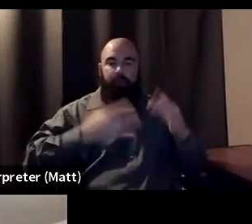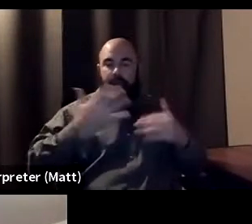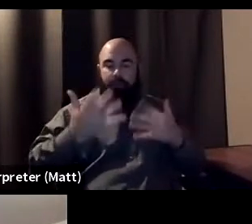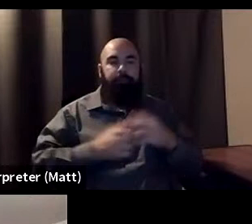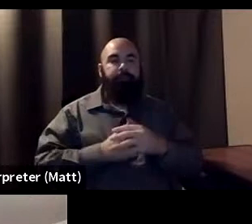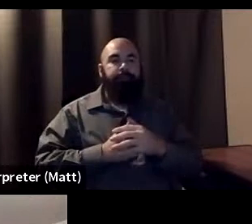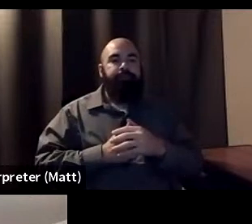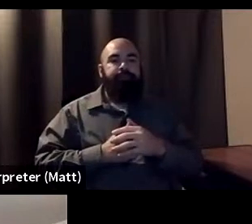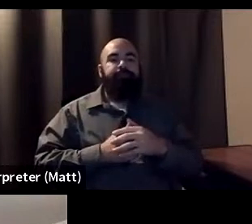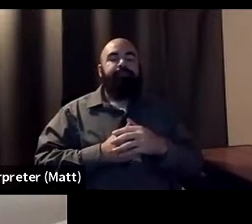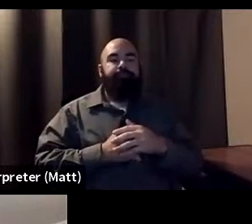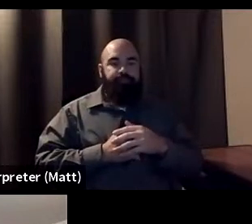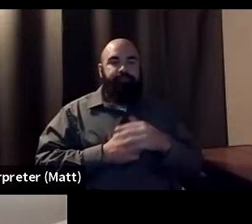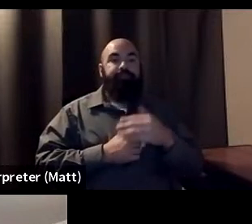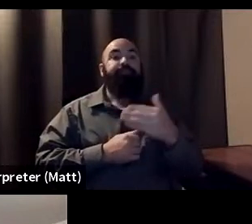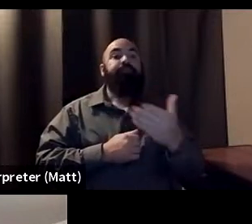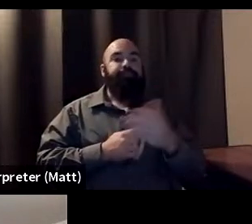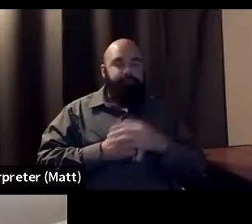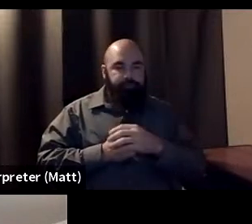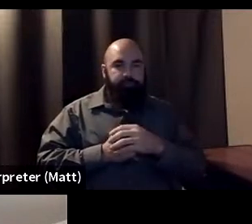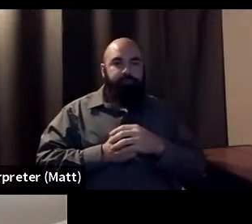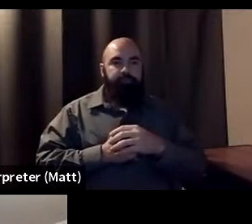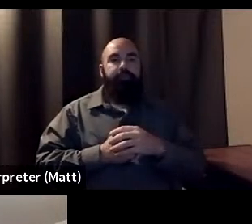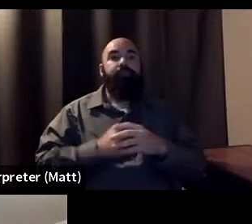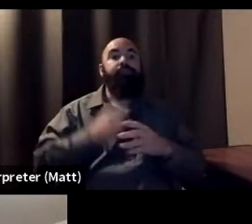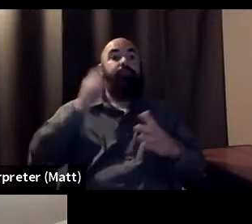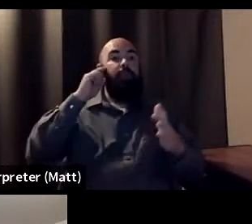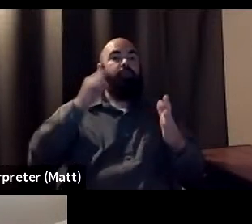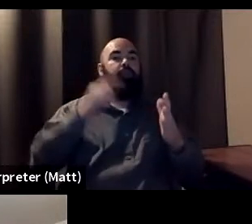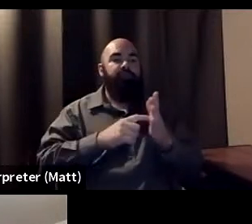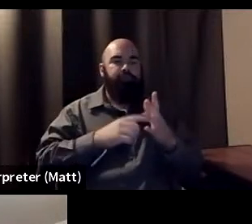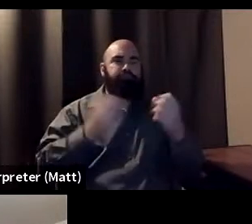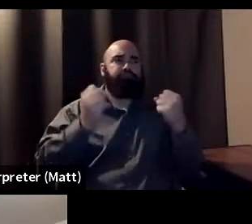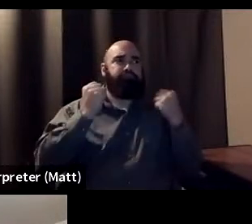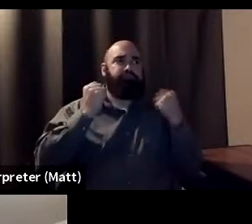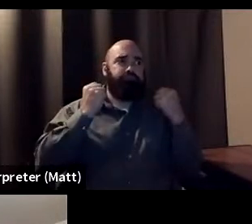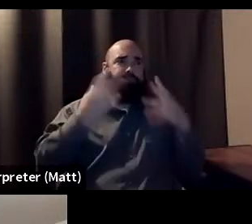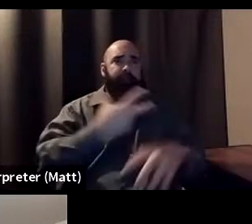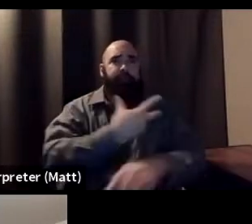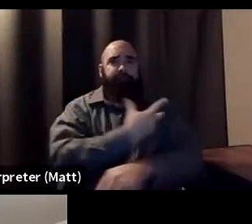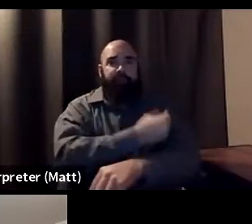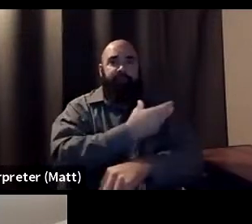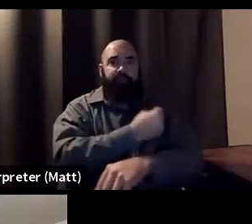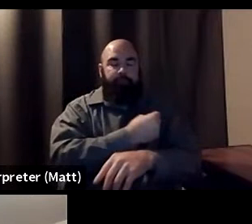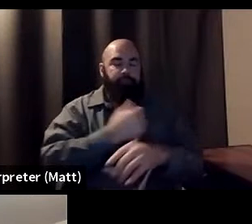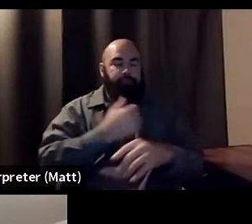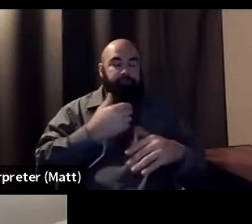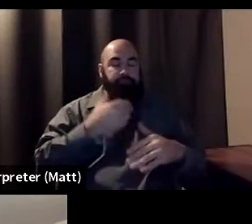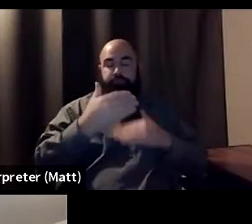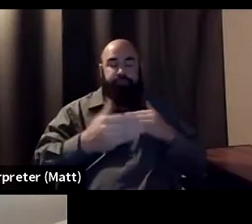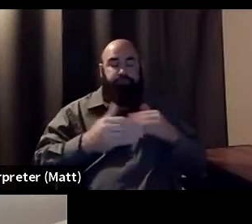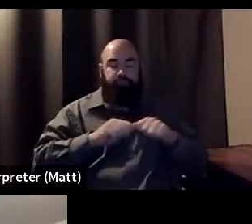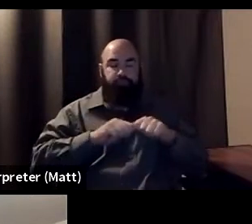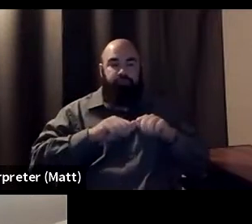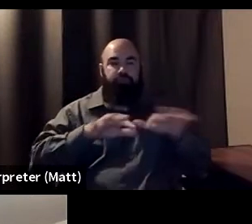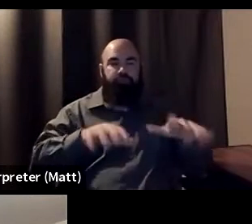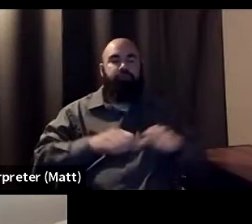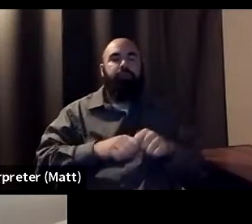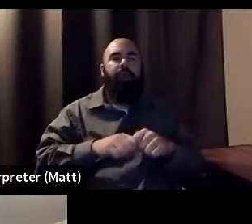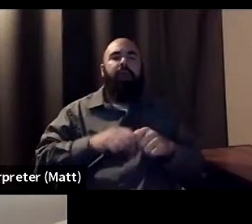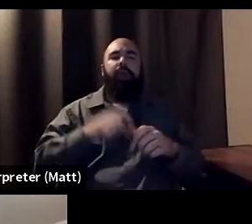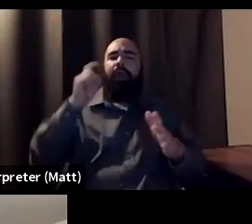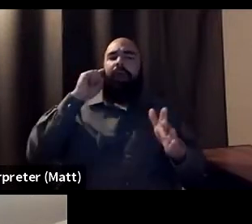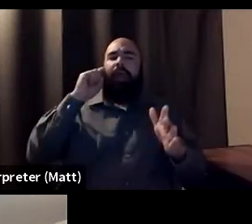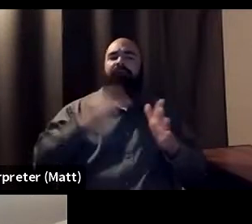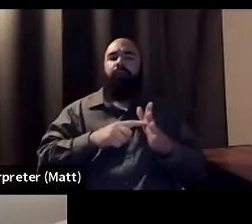Well, you all have administered tens of thousands of doses now in the region. What are some of the common side effects